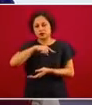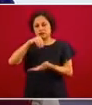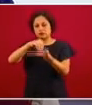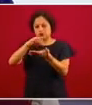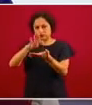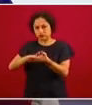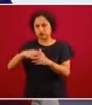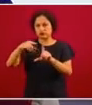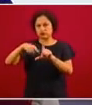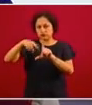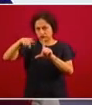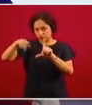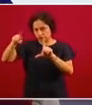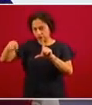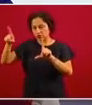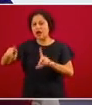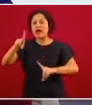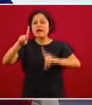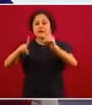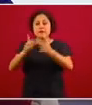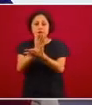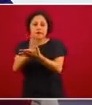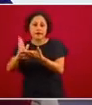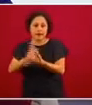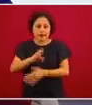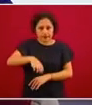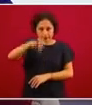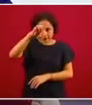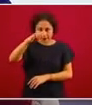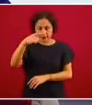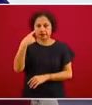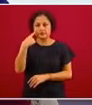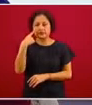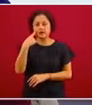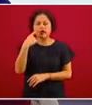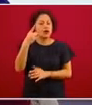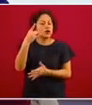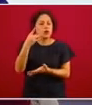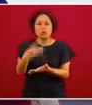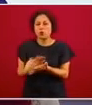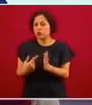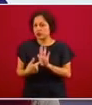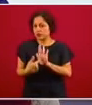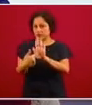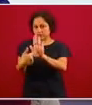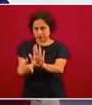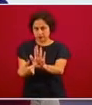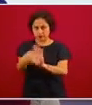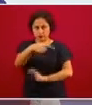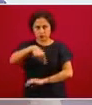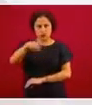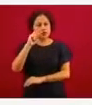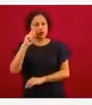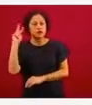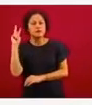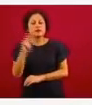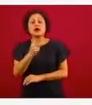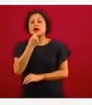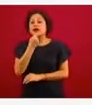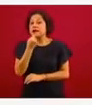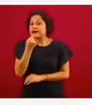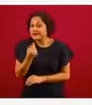As another way of analyzing this data, we have these three categories that are somewhat arbitrary, but they are meant to